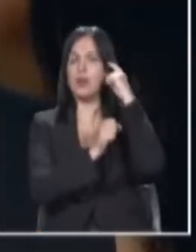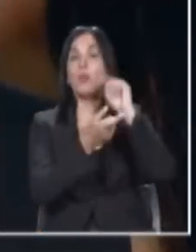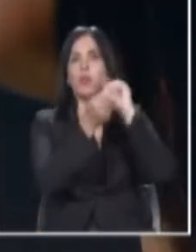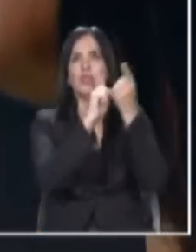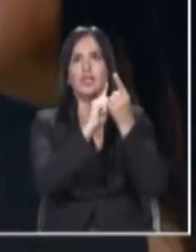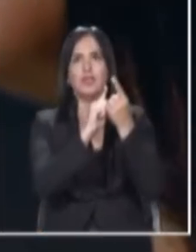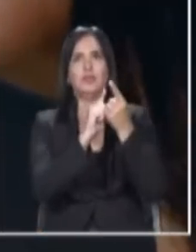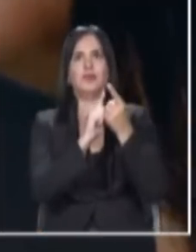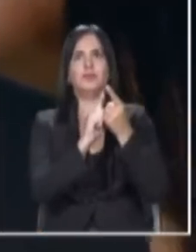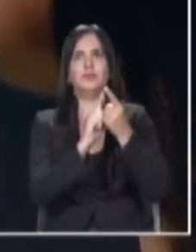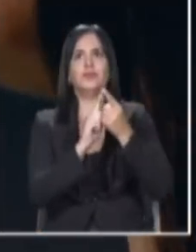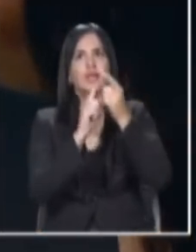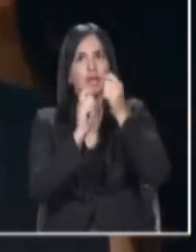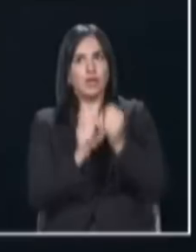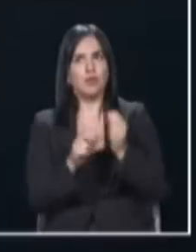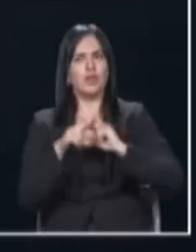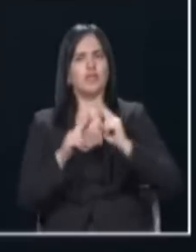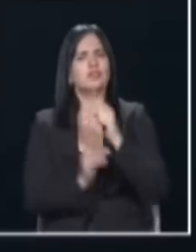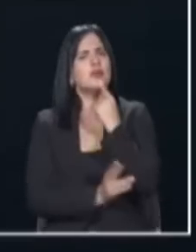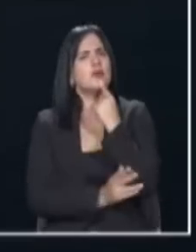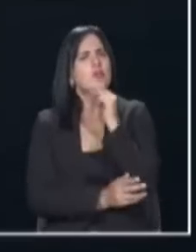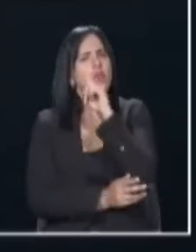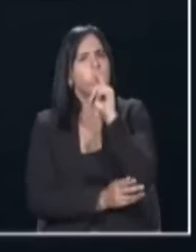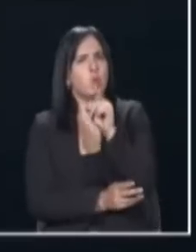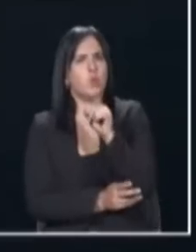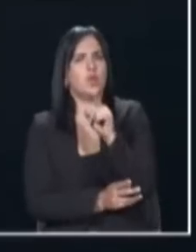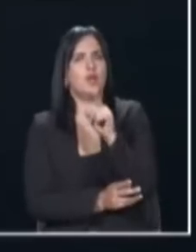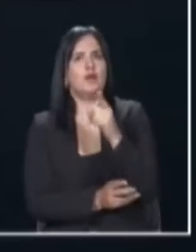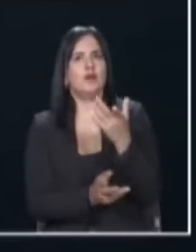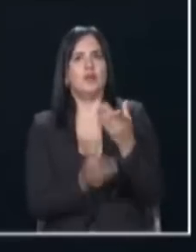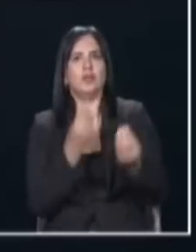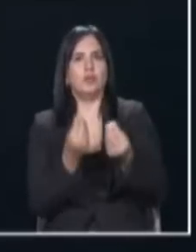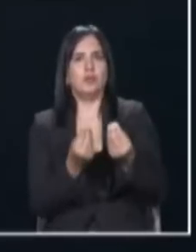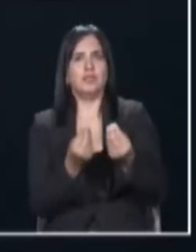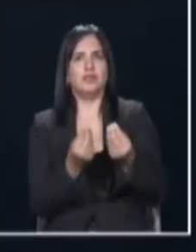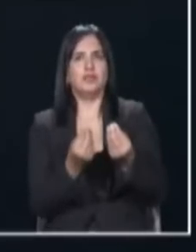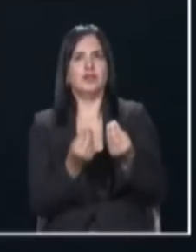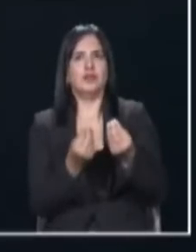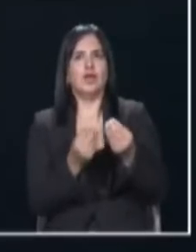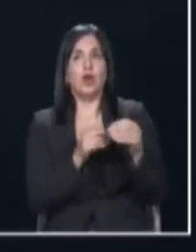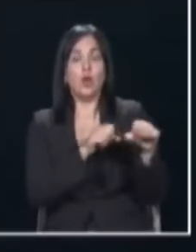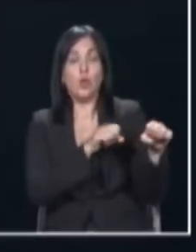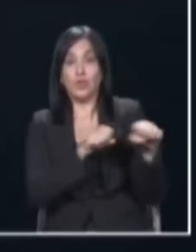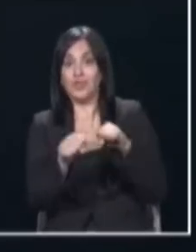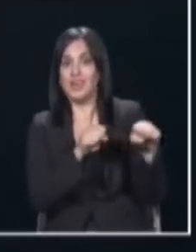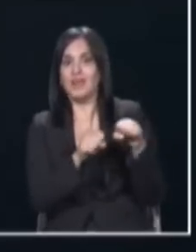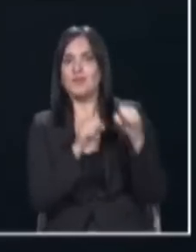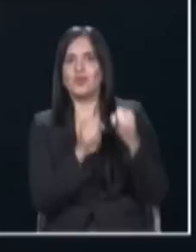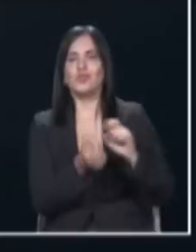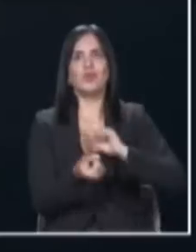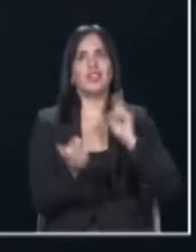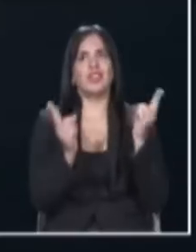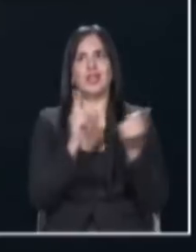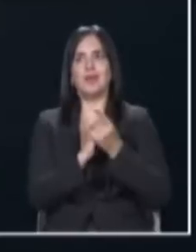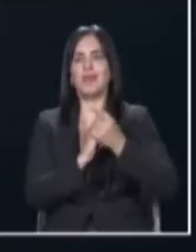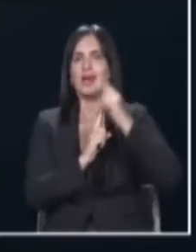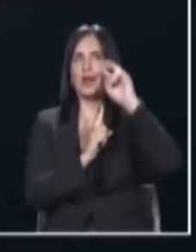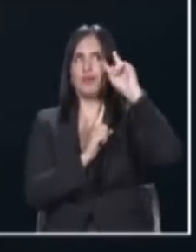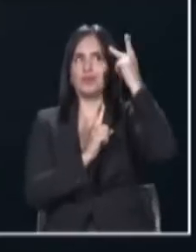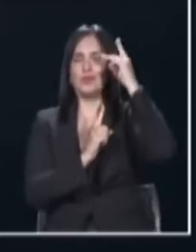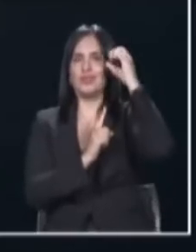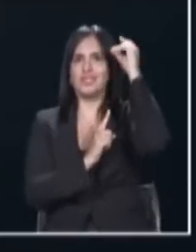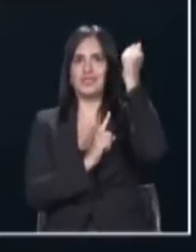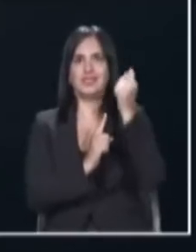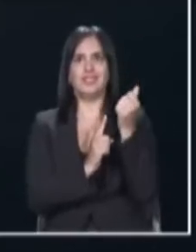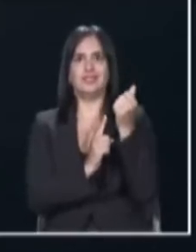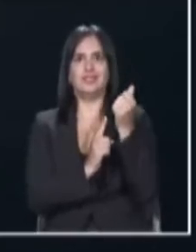certainty of our surroundings in the sense unless we can't reverse our strongest ideas and beliefs about the